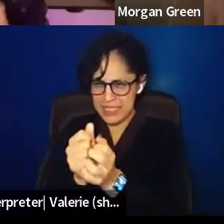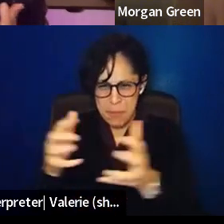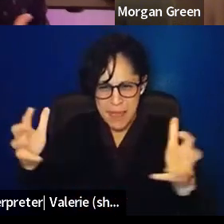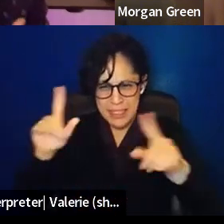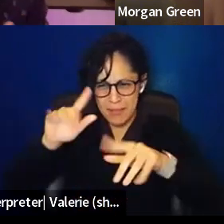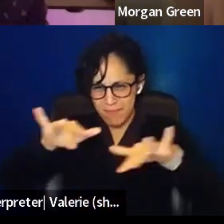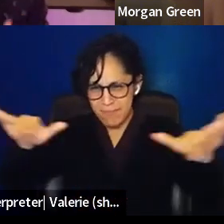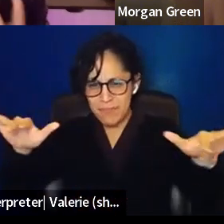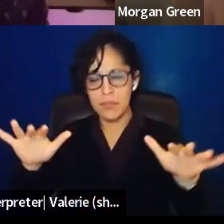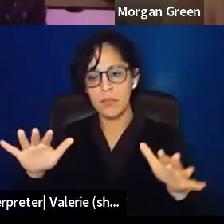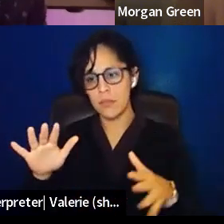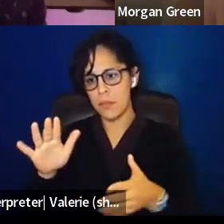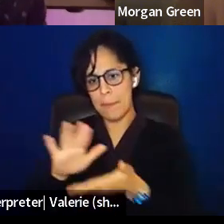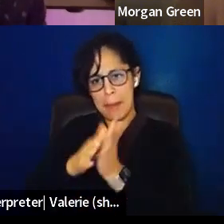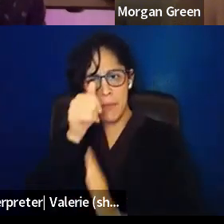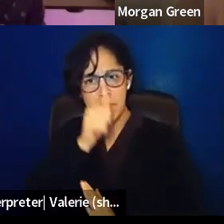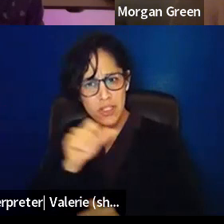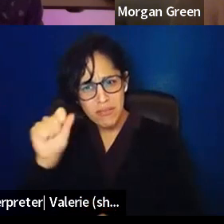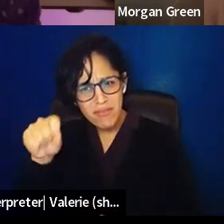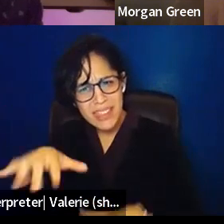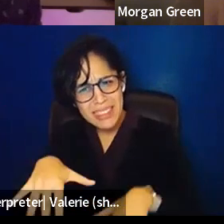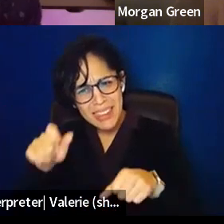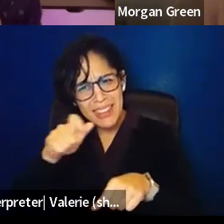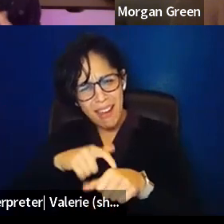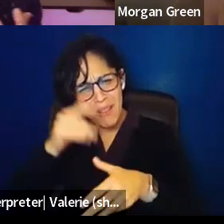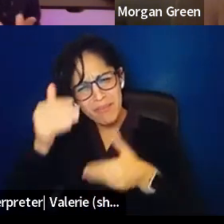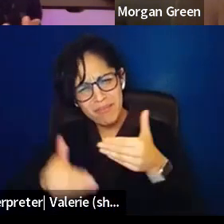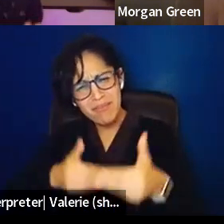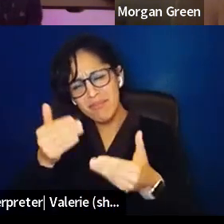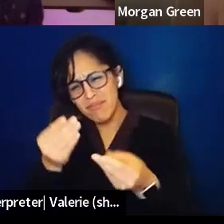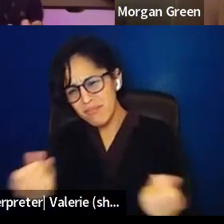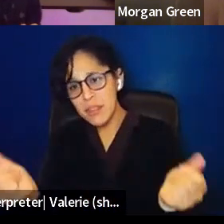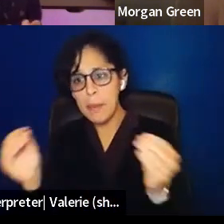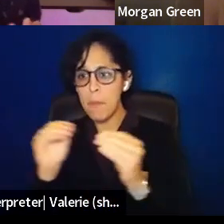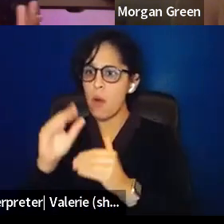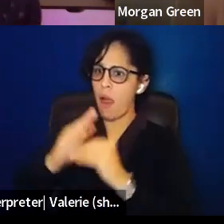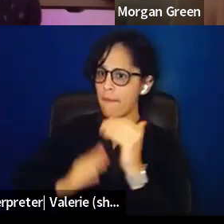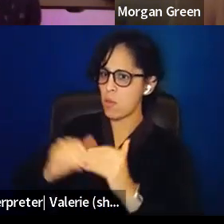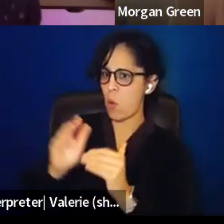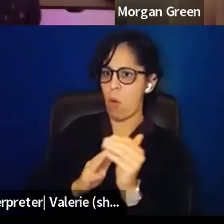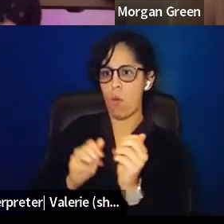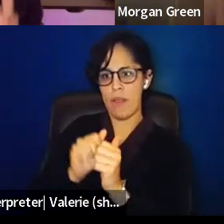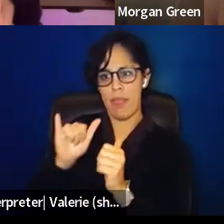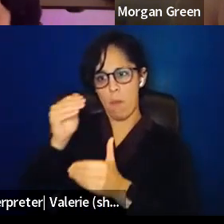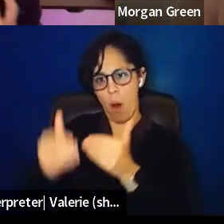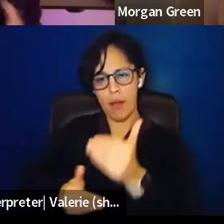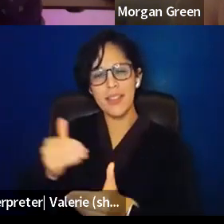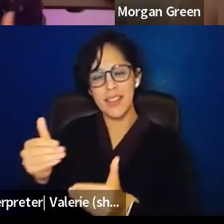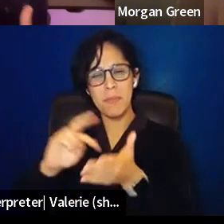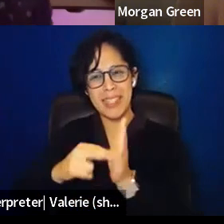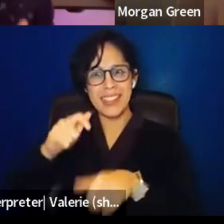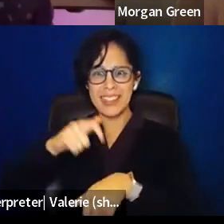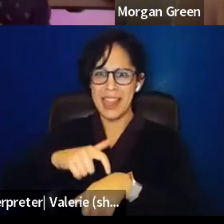and being patient that it does take more time, you know, and as you get more and more comfortable doing it, you know, that time